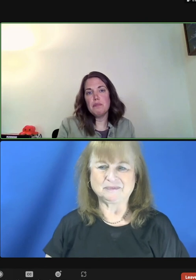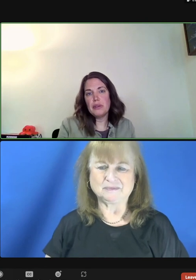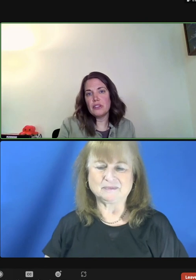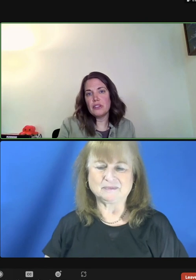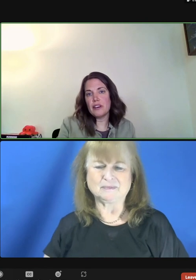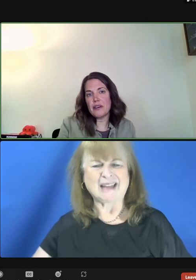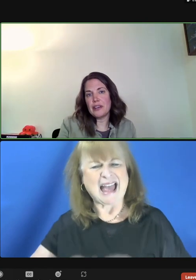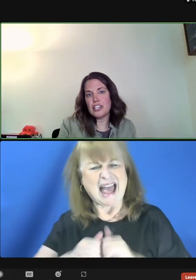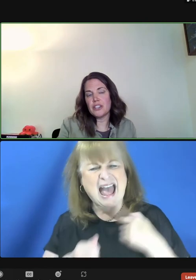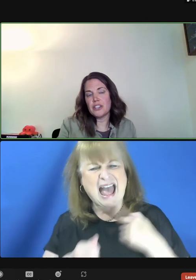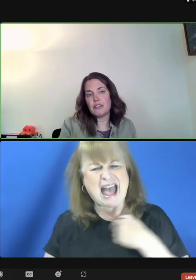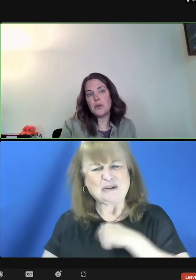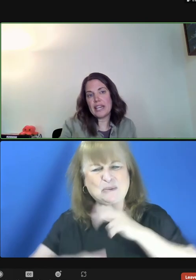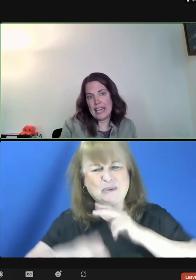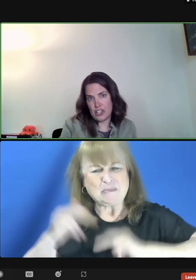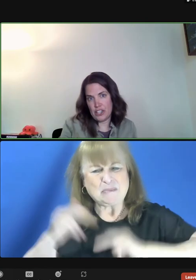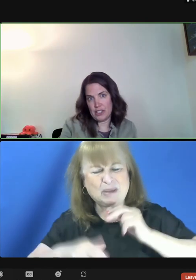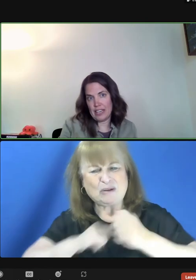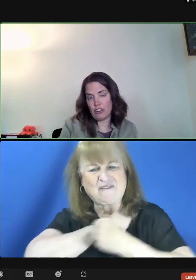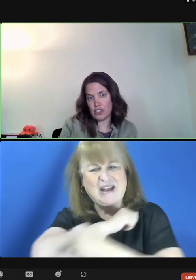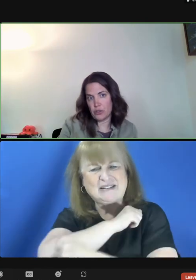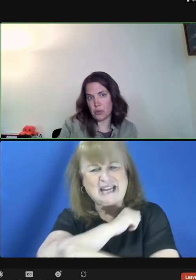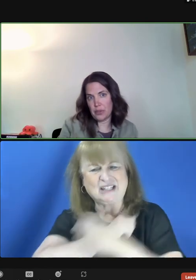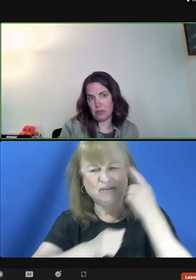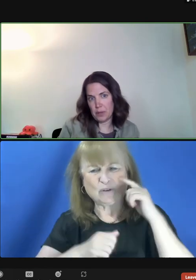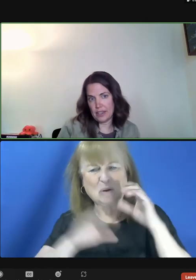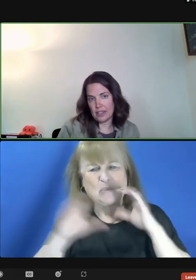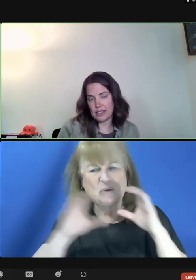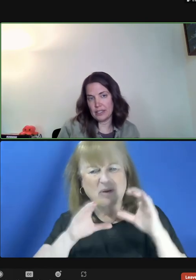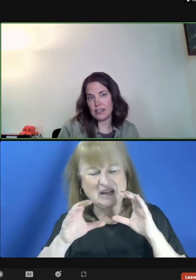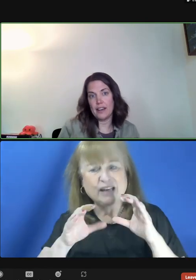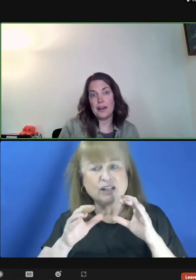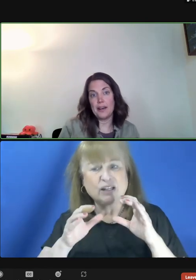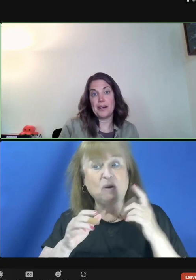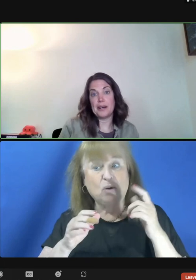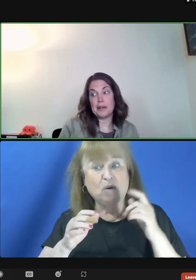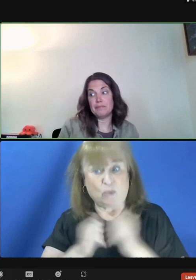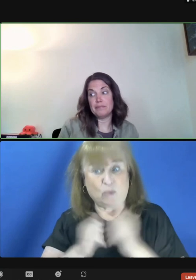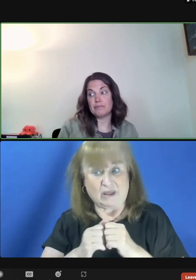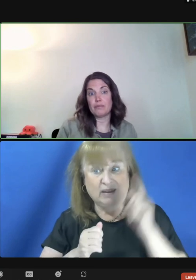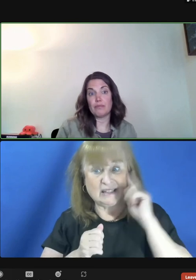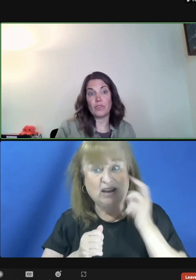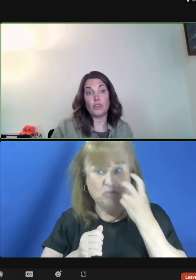So how do we build a foundation of communication in our children with deaf blindness?